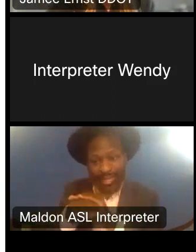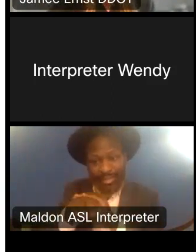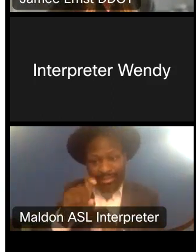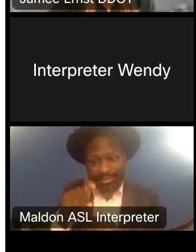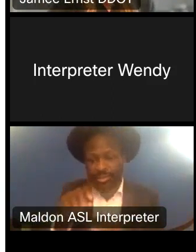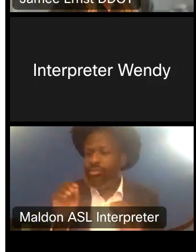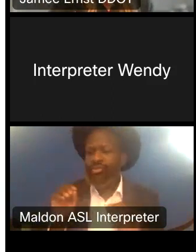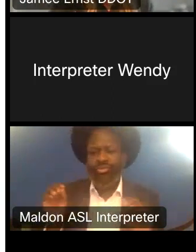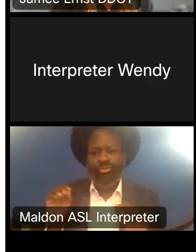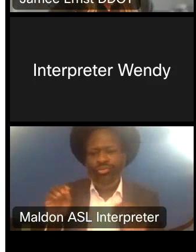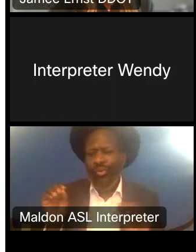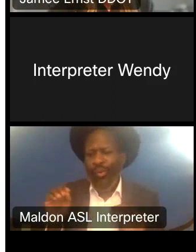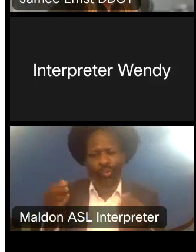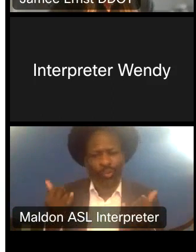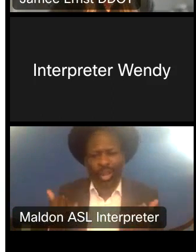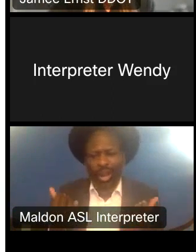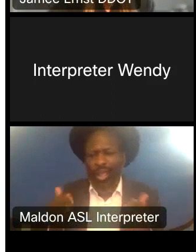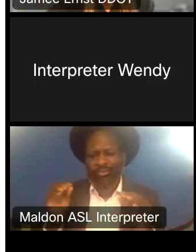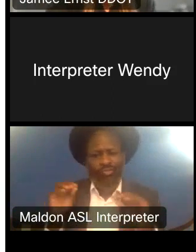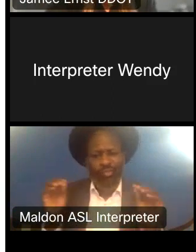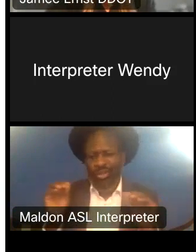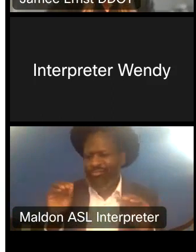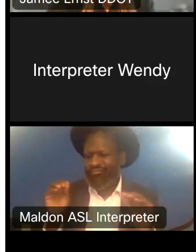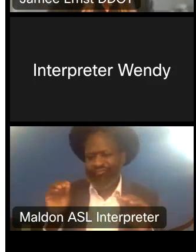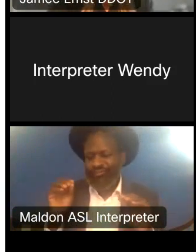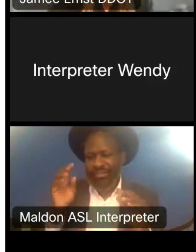Not at this point. No, we haven't fully explored that.